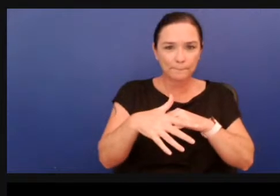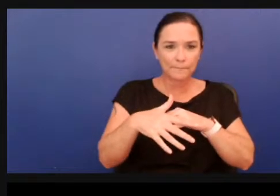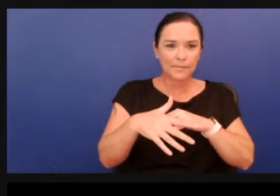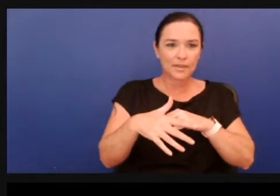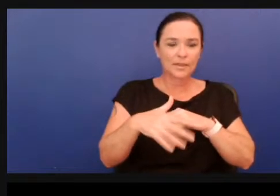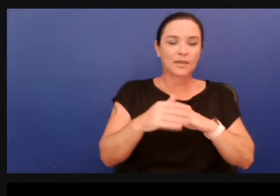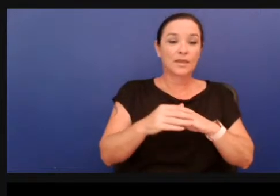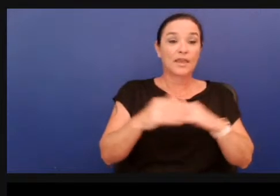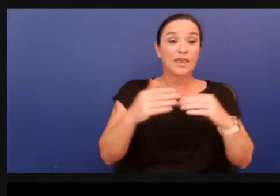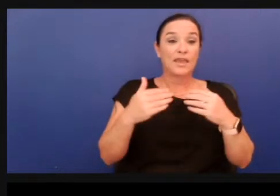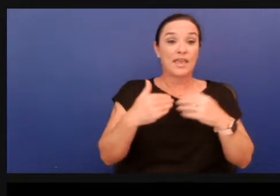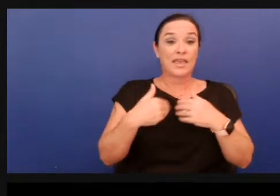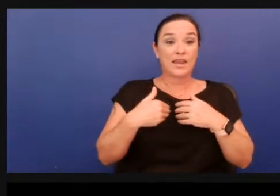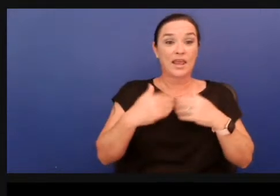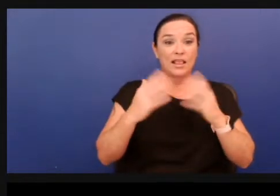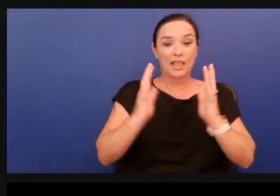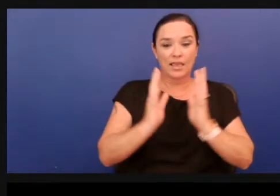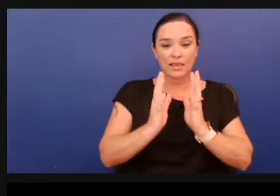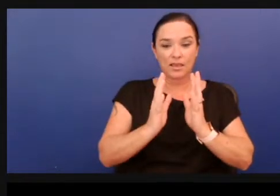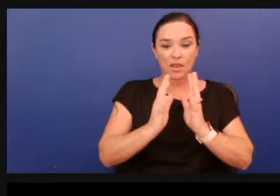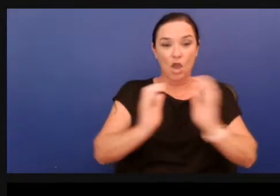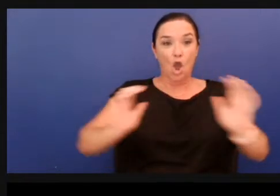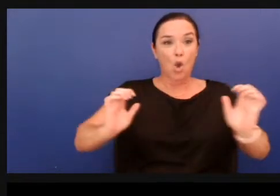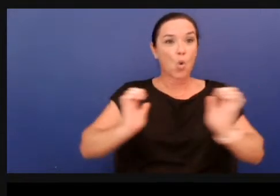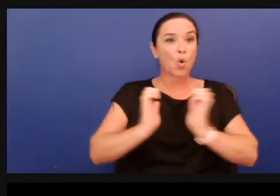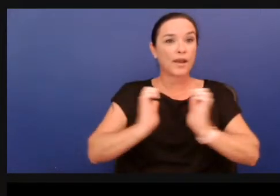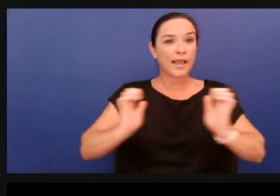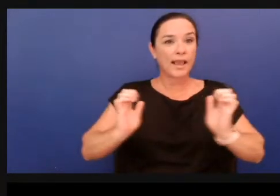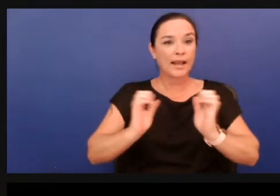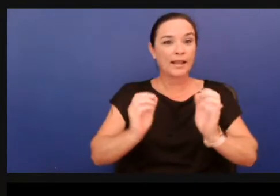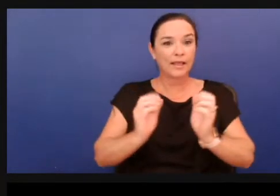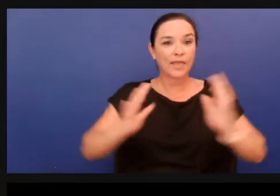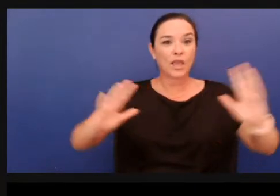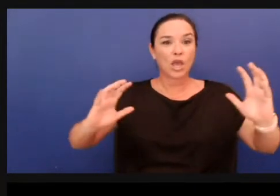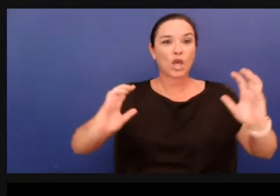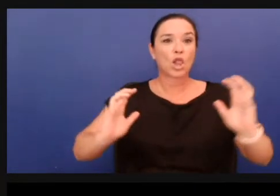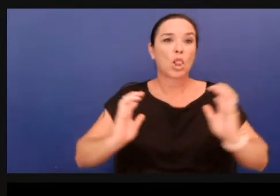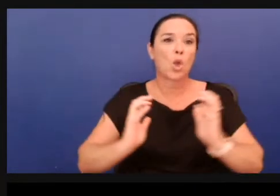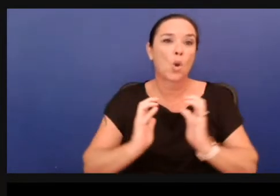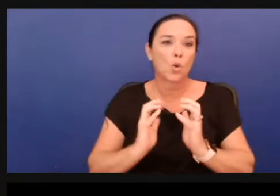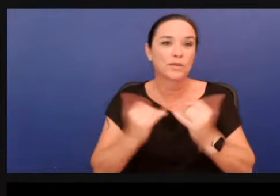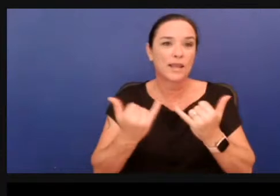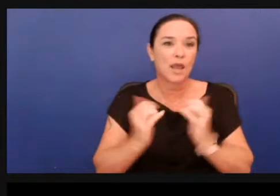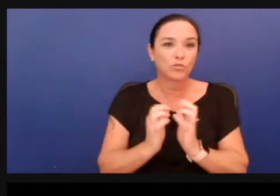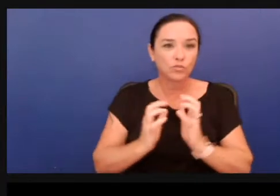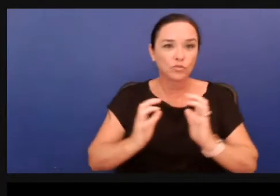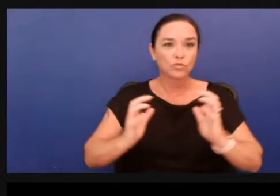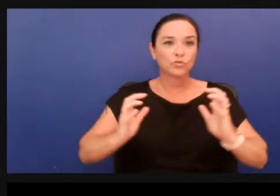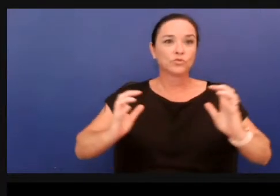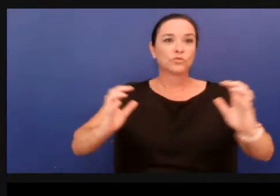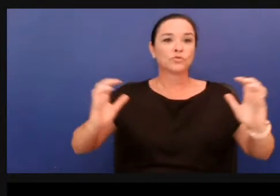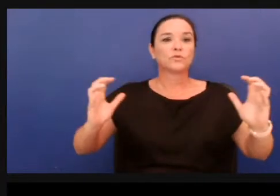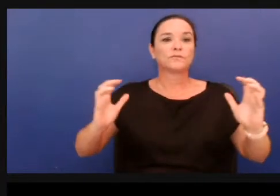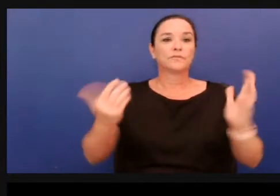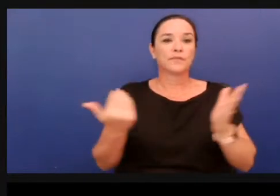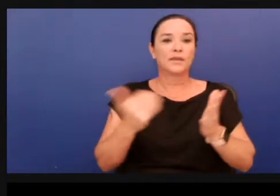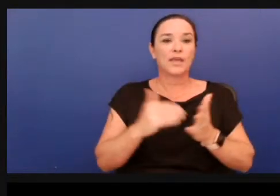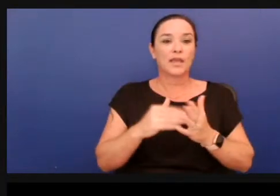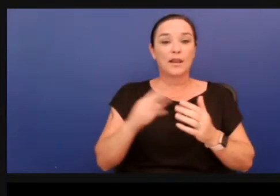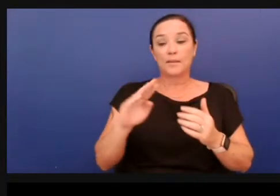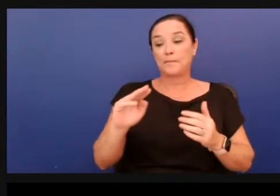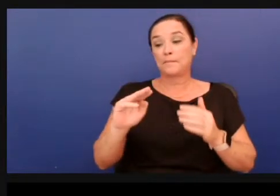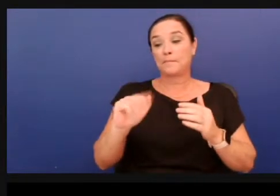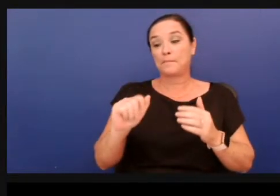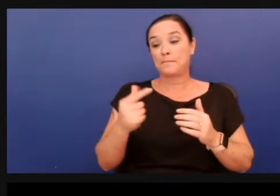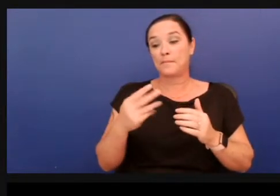all this accordion stretches that the thing accordioned closed, and now it's being swollen back up. And when magma starts moving to the